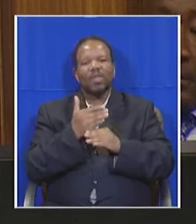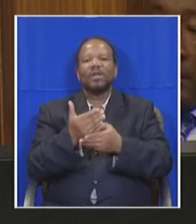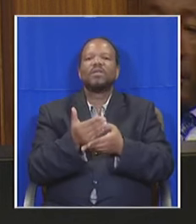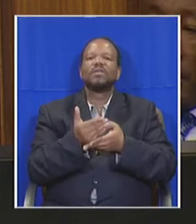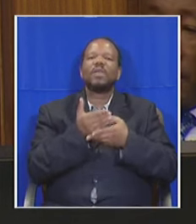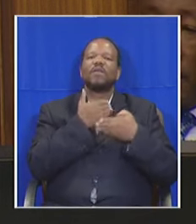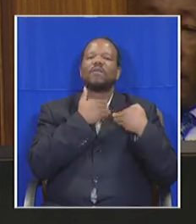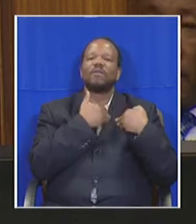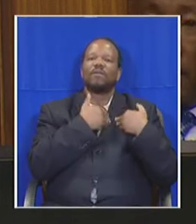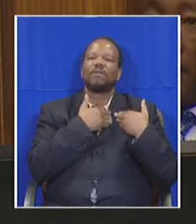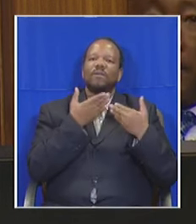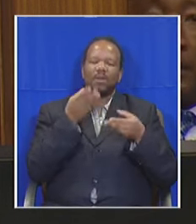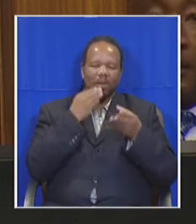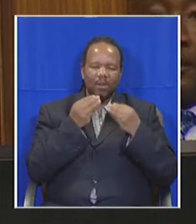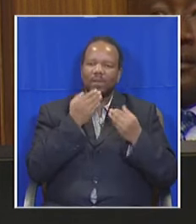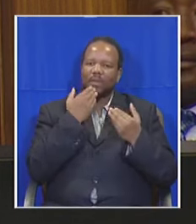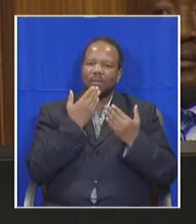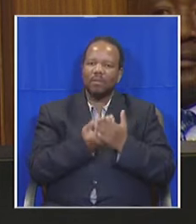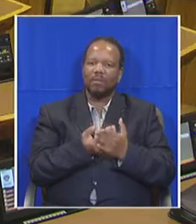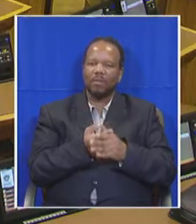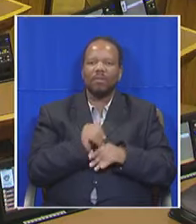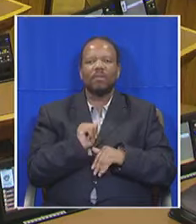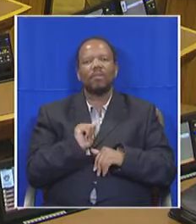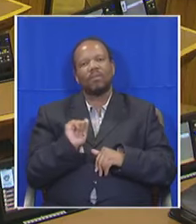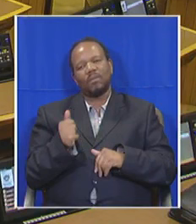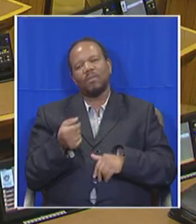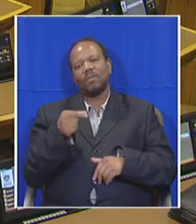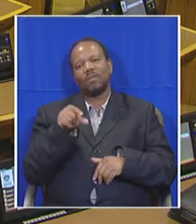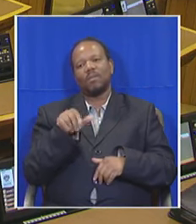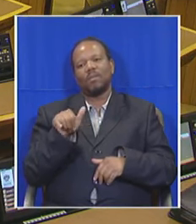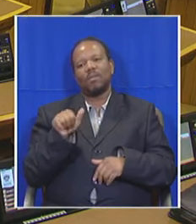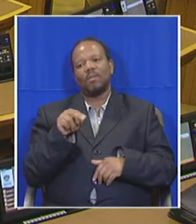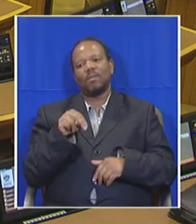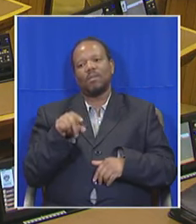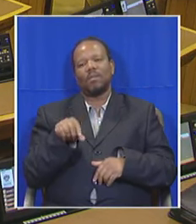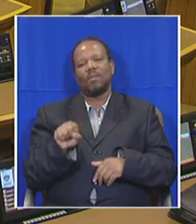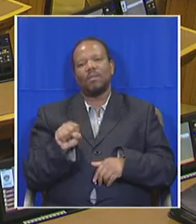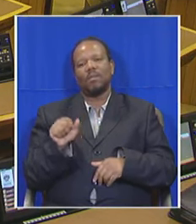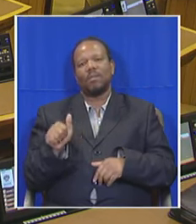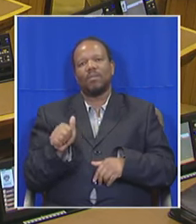and learning. I so move. Raleboga, Ahang, South Africa.